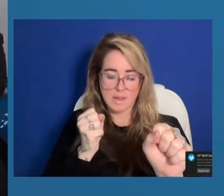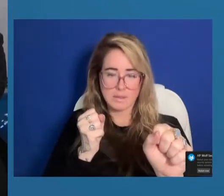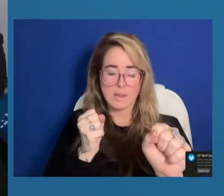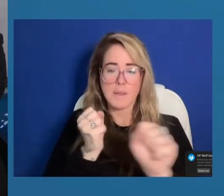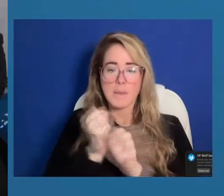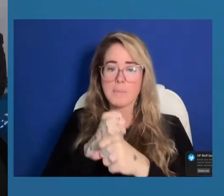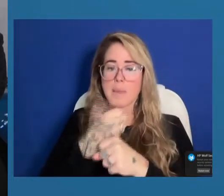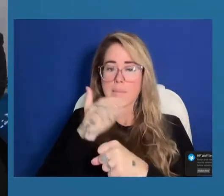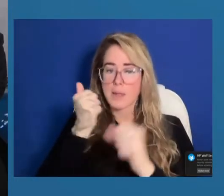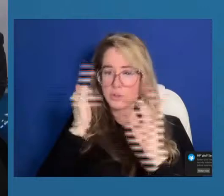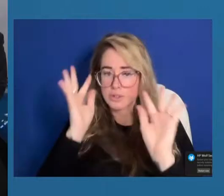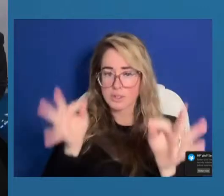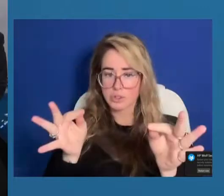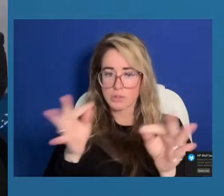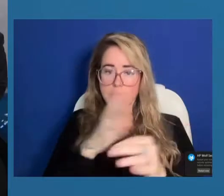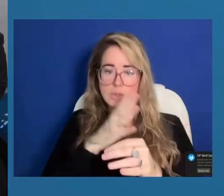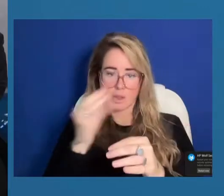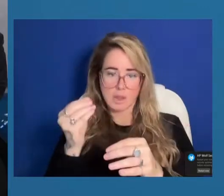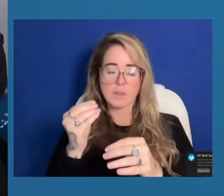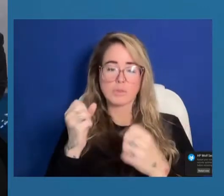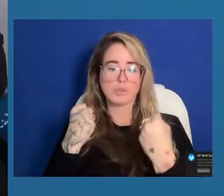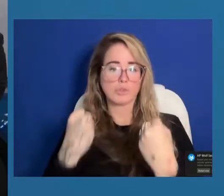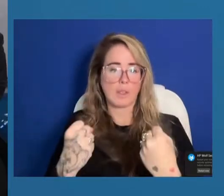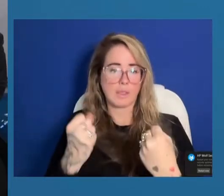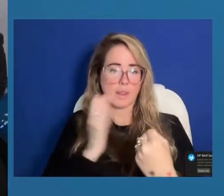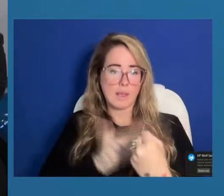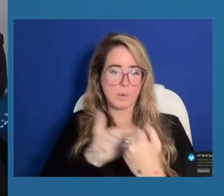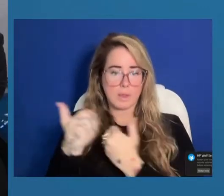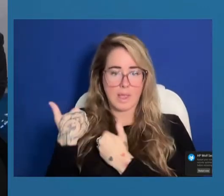better decisions, and strengthen accountability.